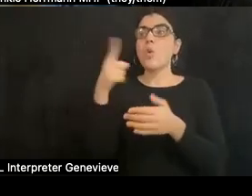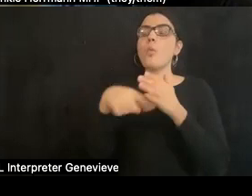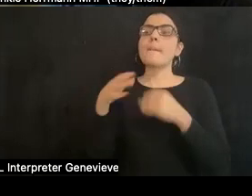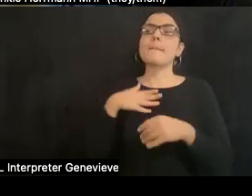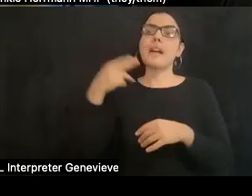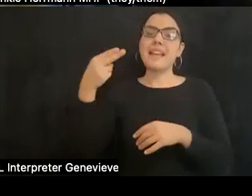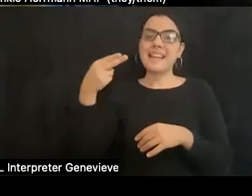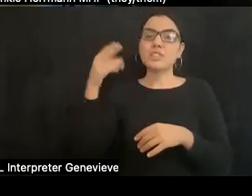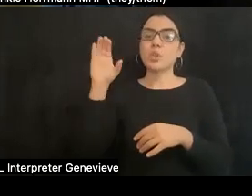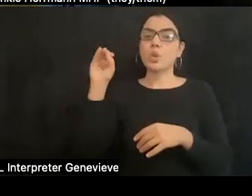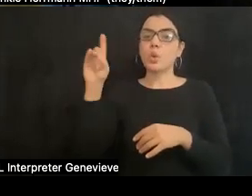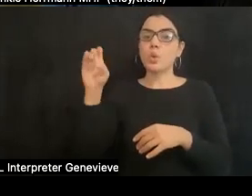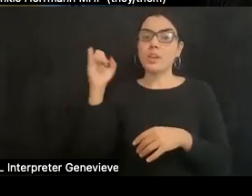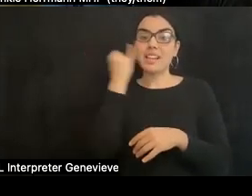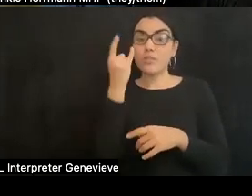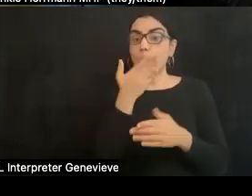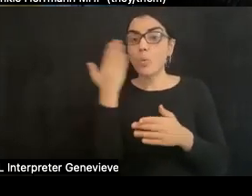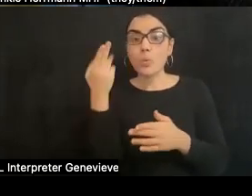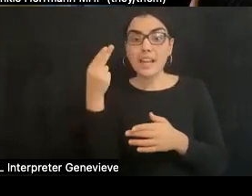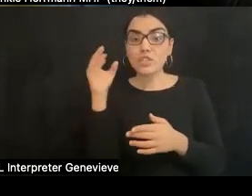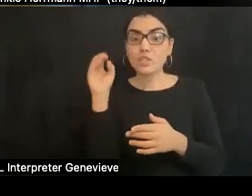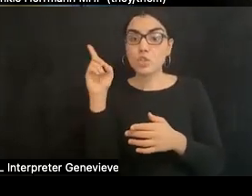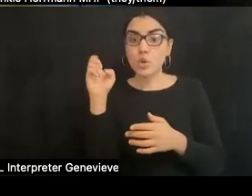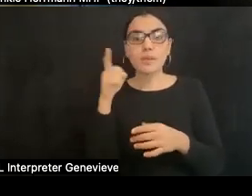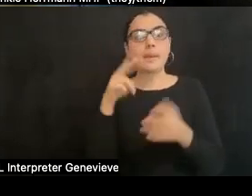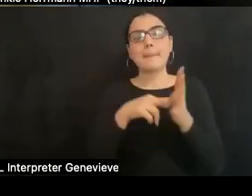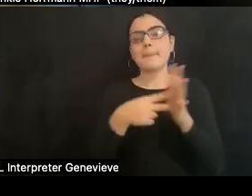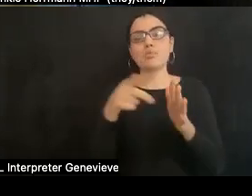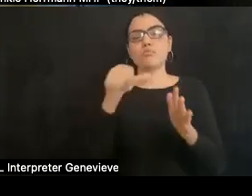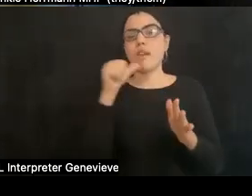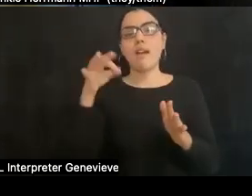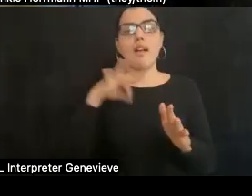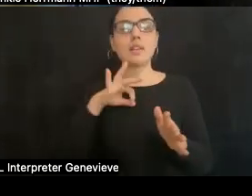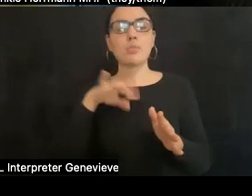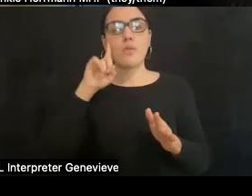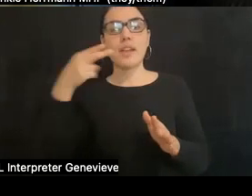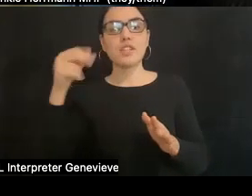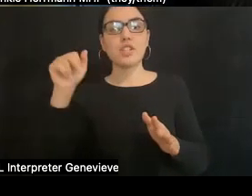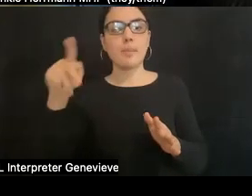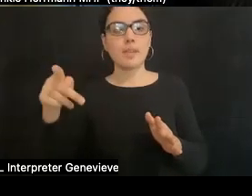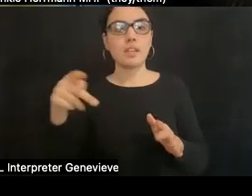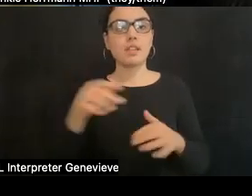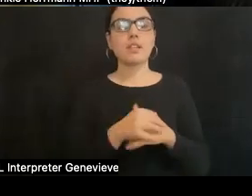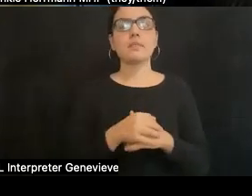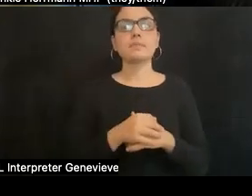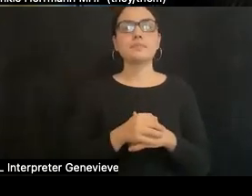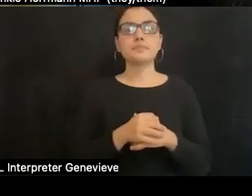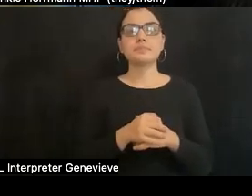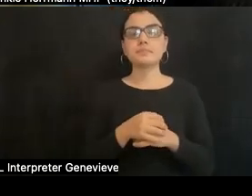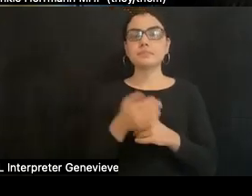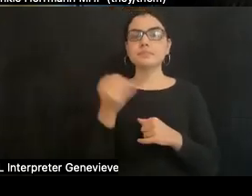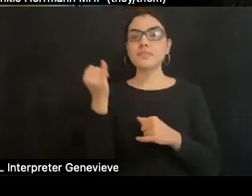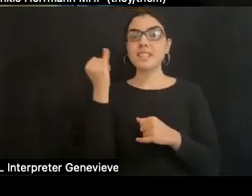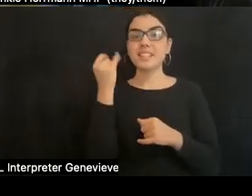If you don't have an H code, you're not HARP eligible. If they say you're not HARP eligible, then you probably aren't unless the representative is poorly trained, which does